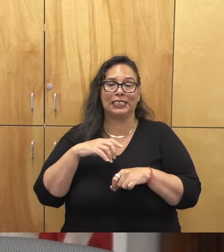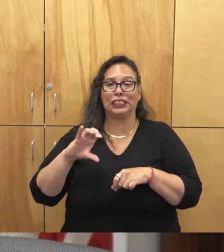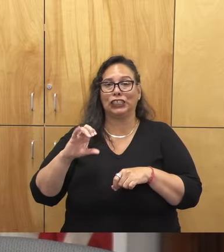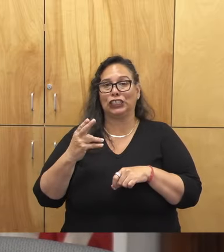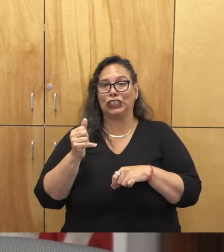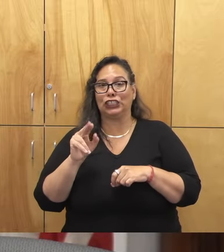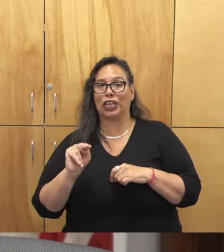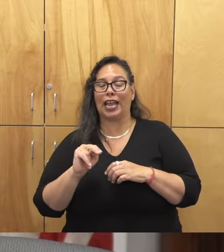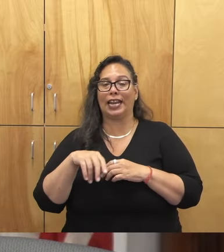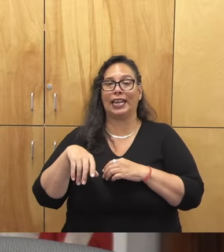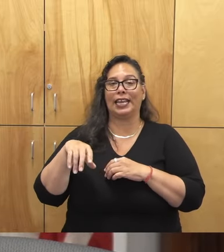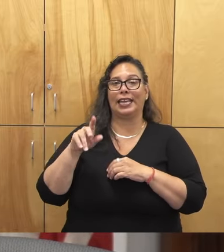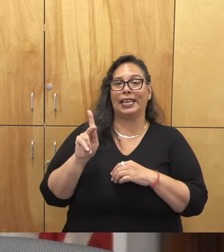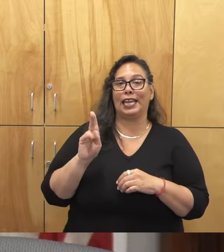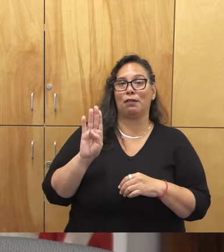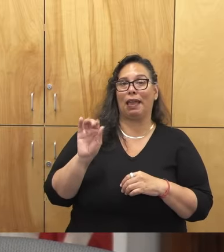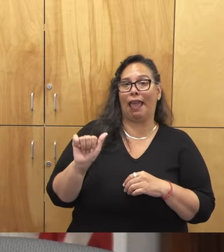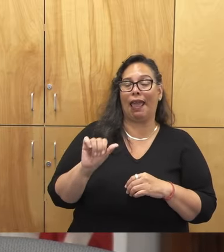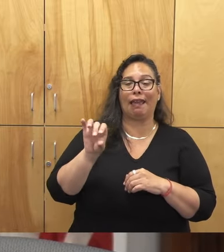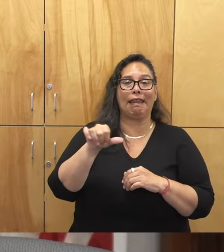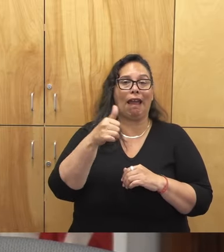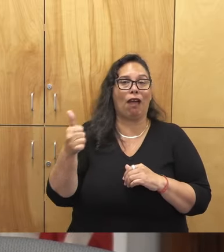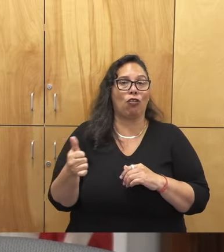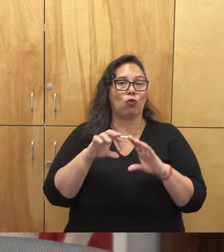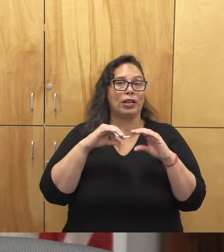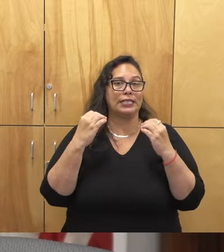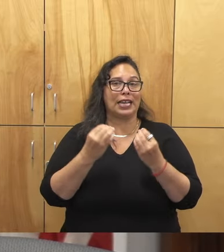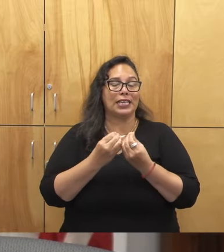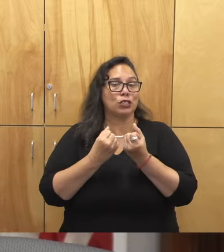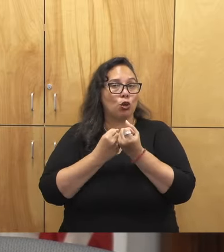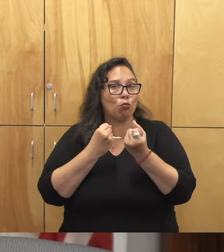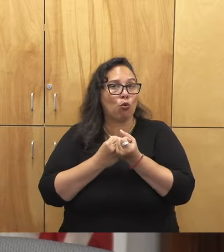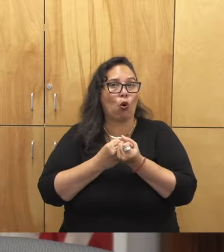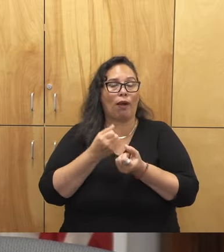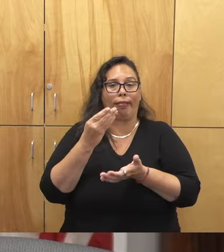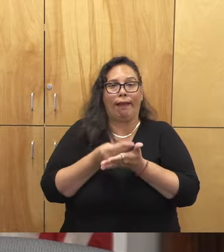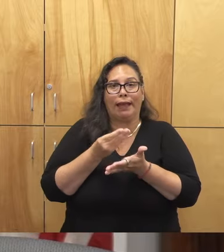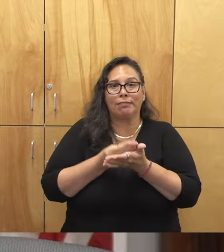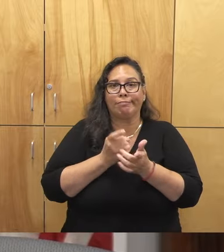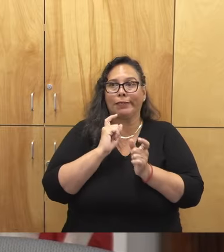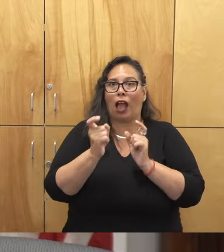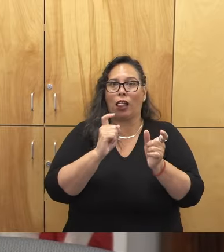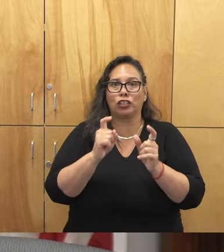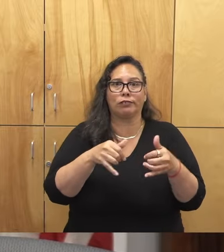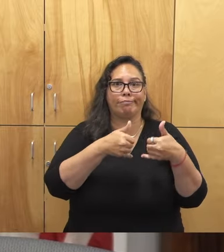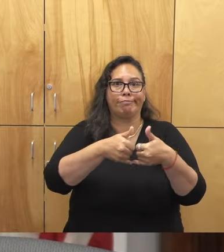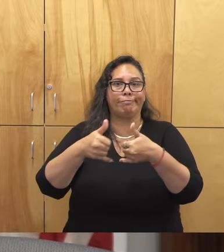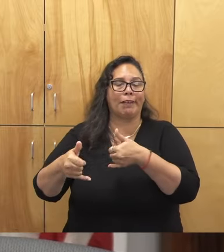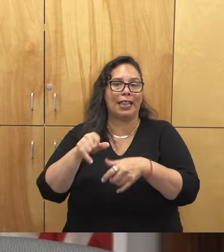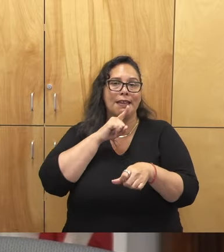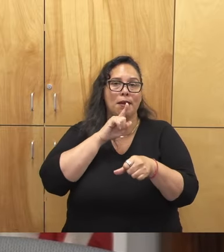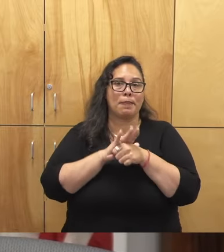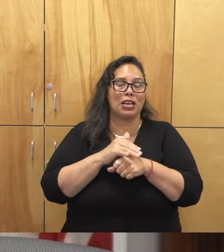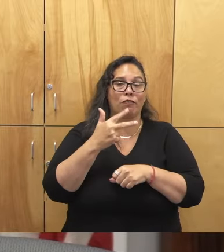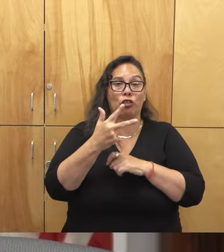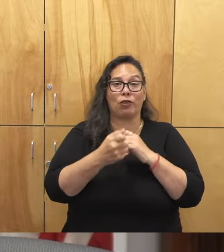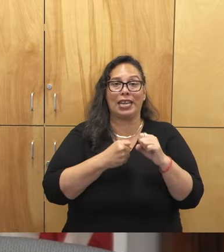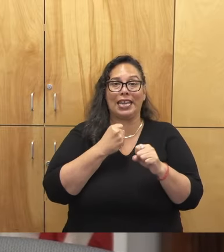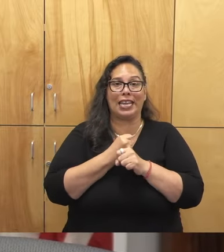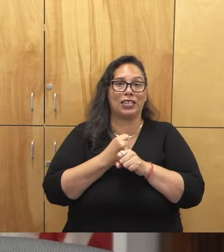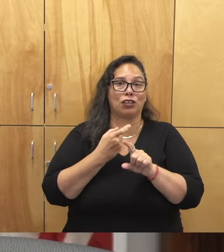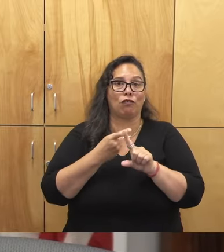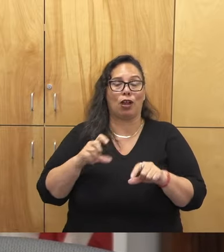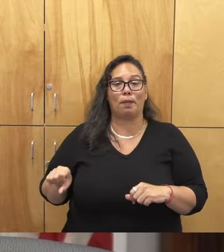and KPA and all the other organizations that support the scholarship. They got a commitment for 3 years of funding from